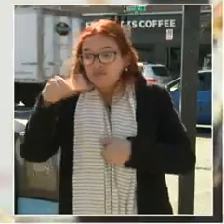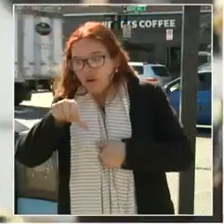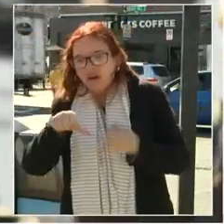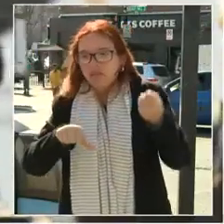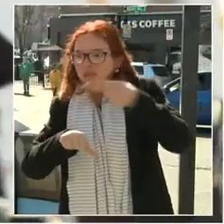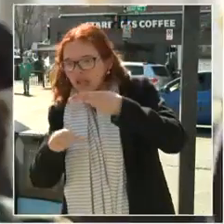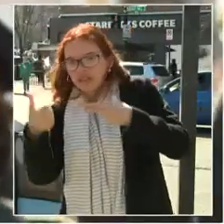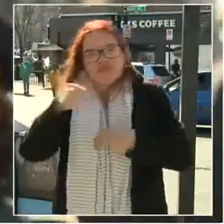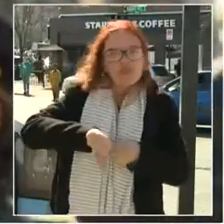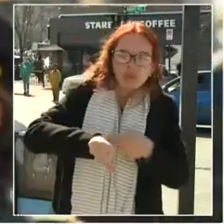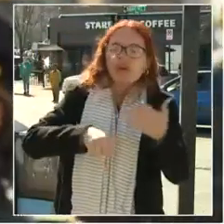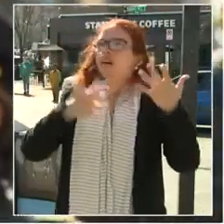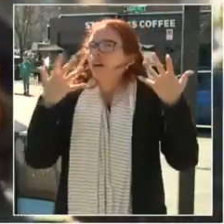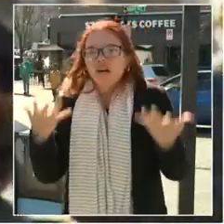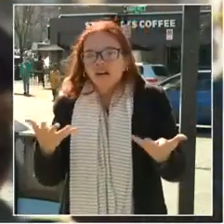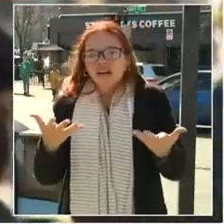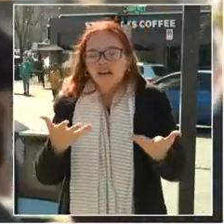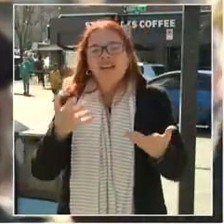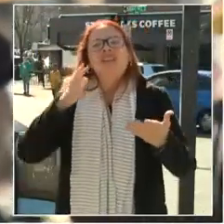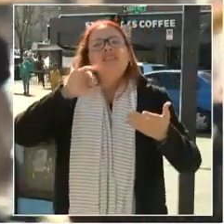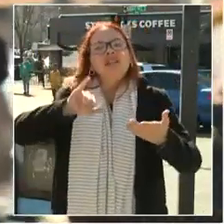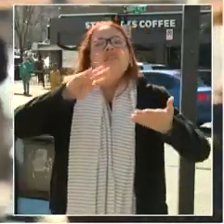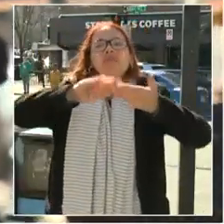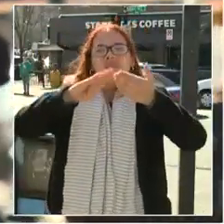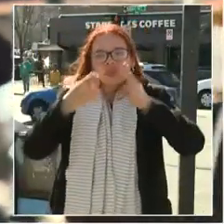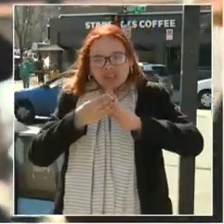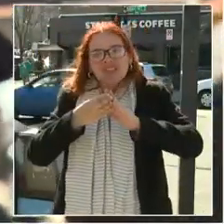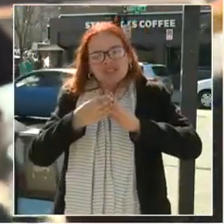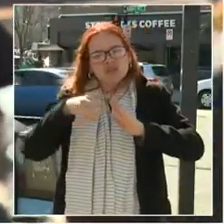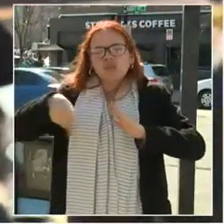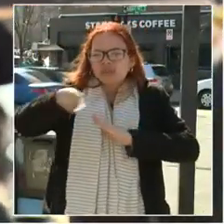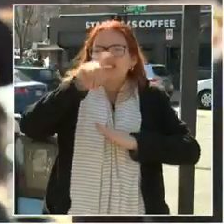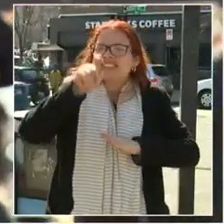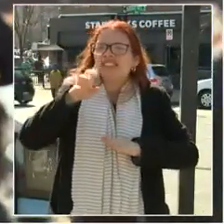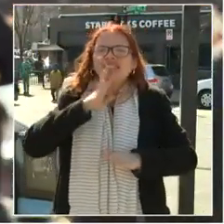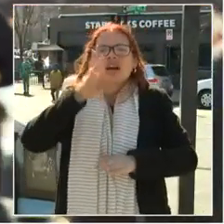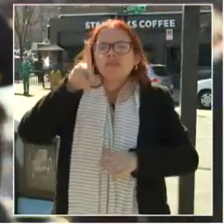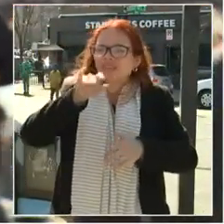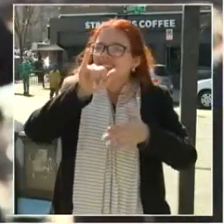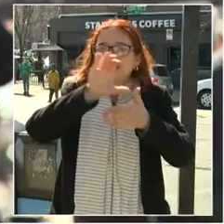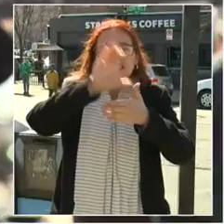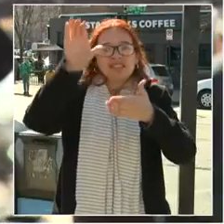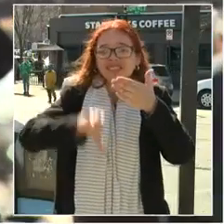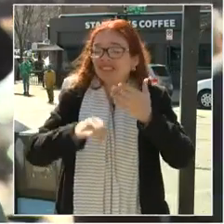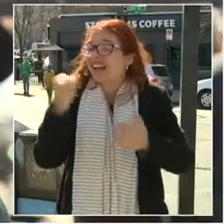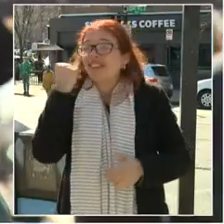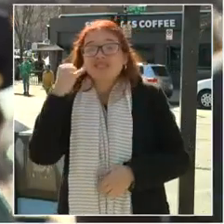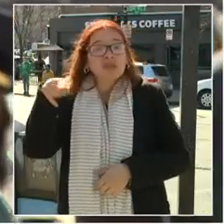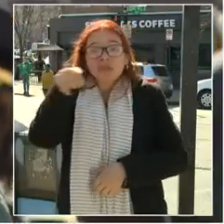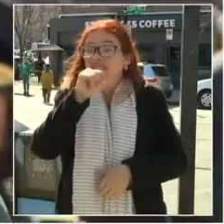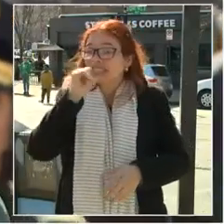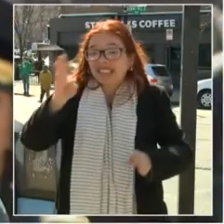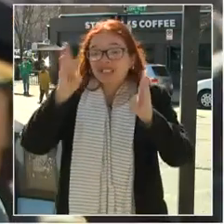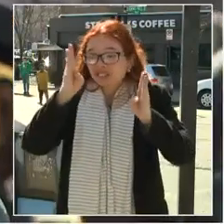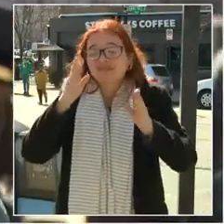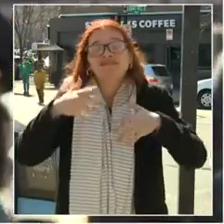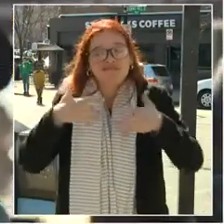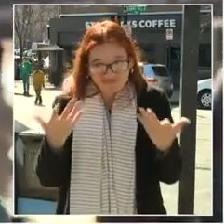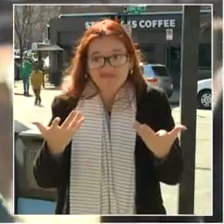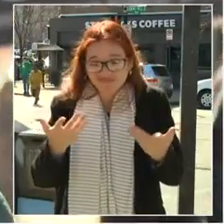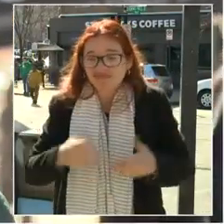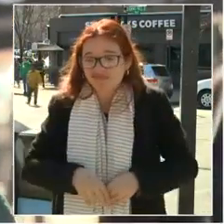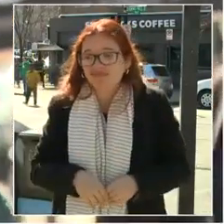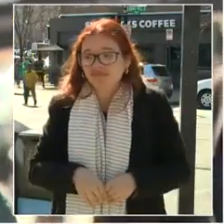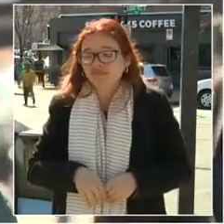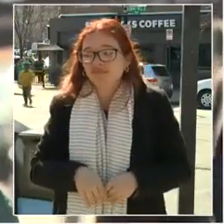up to them so that they too have consequences for not listening to you. All right, number 3. No, here,